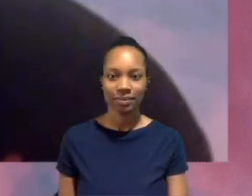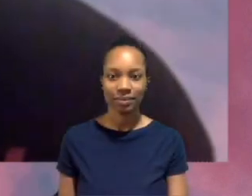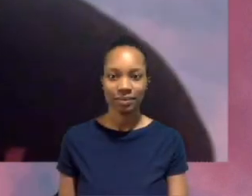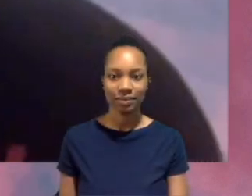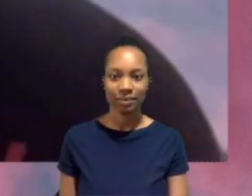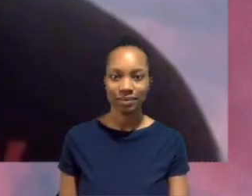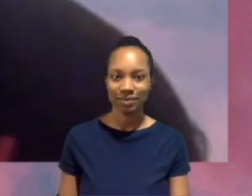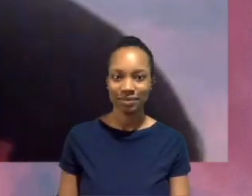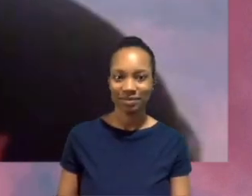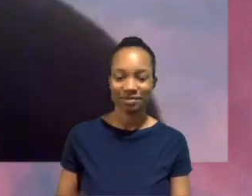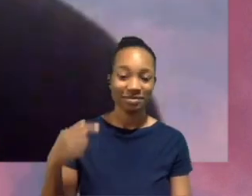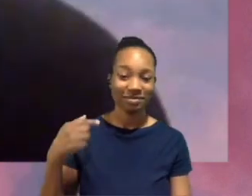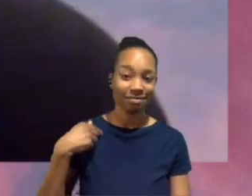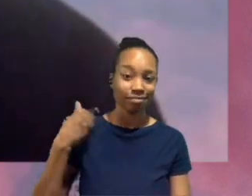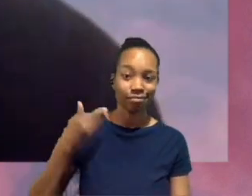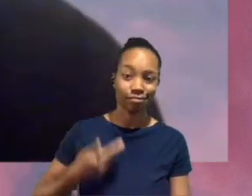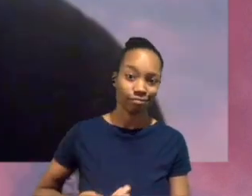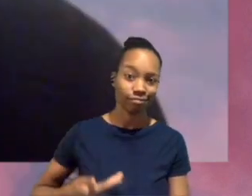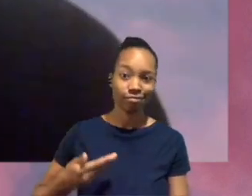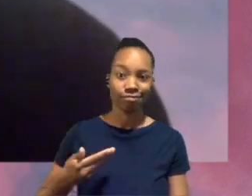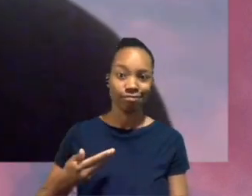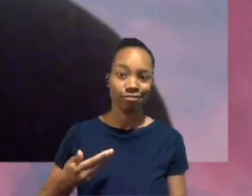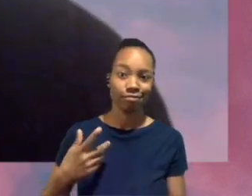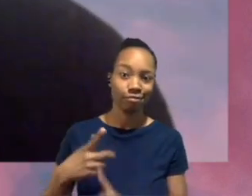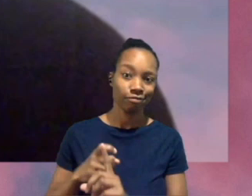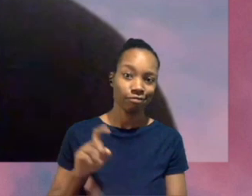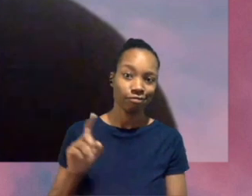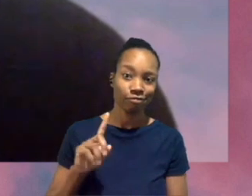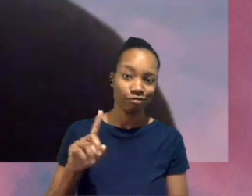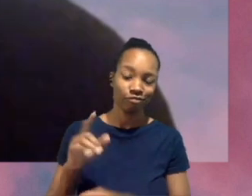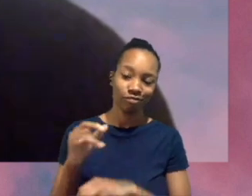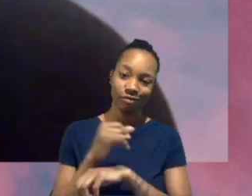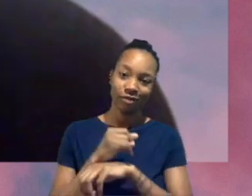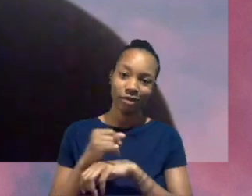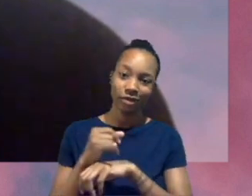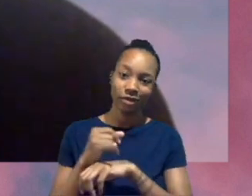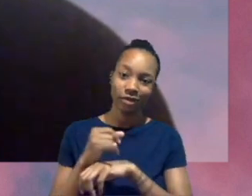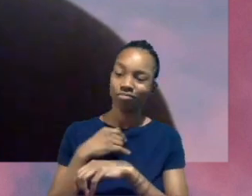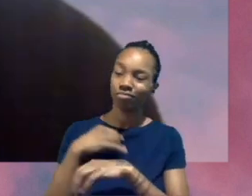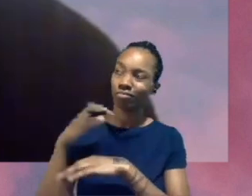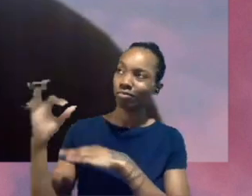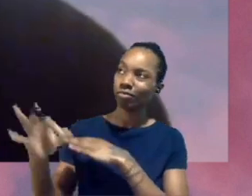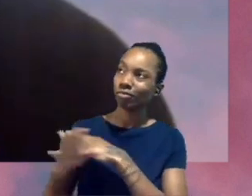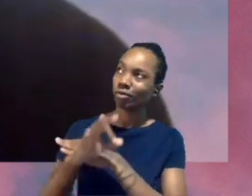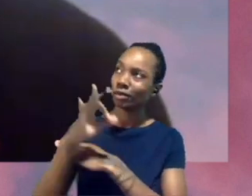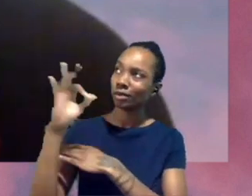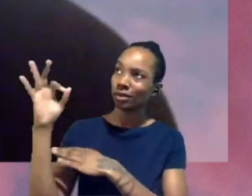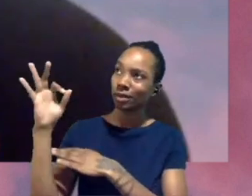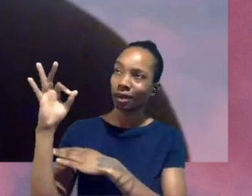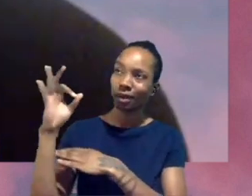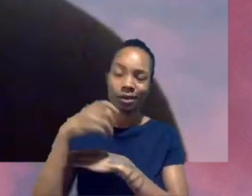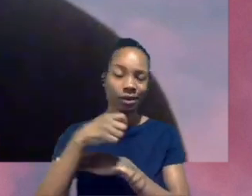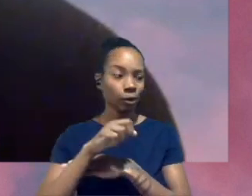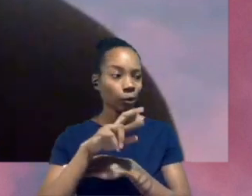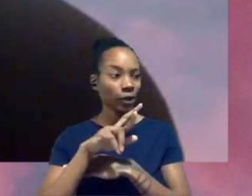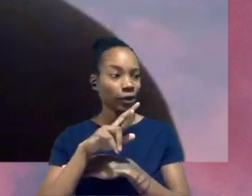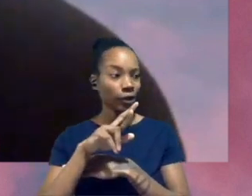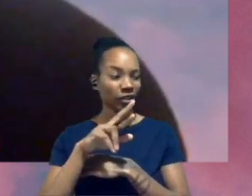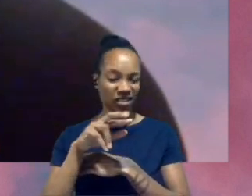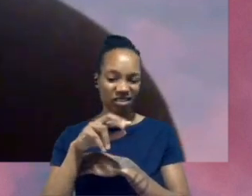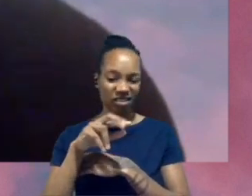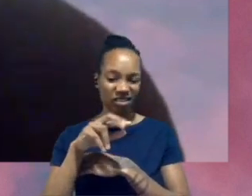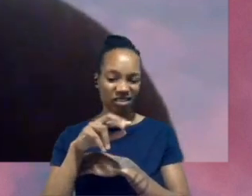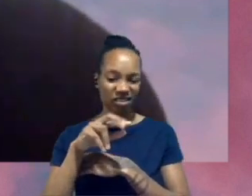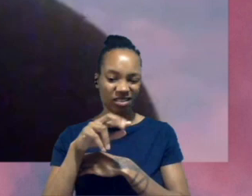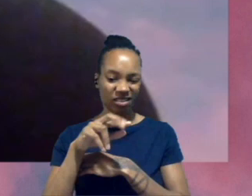I am from an archipelago that is nestled between the rising sun and the emerald equator. We ride island to island